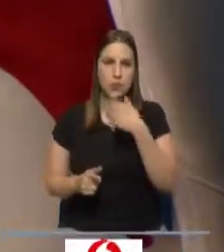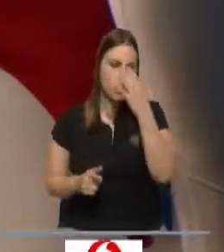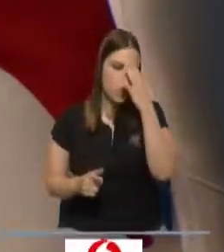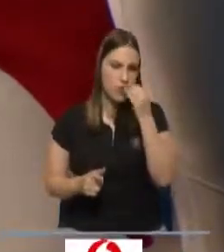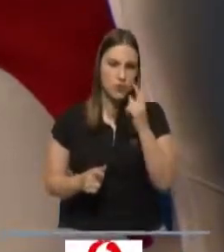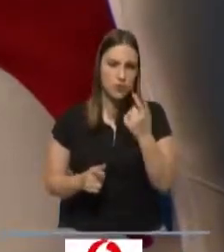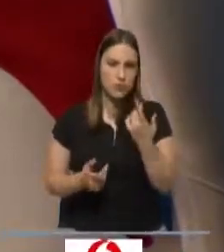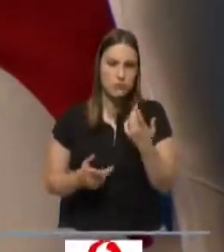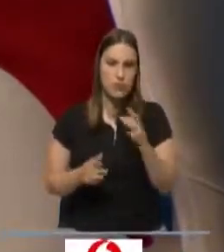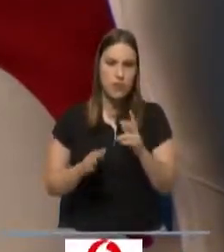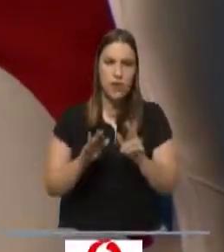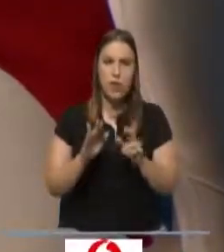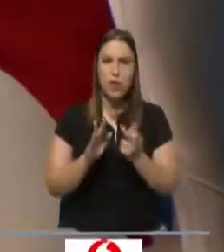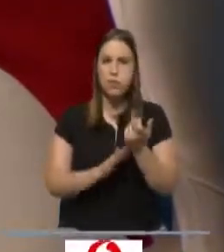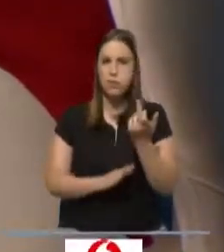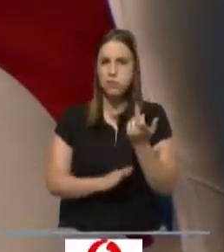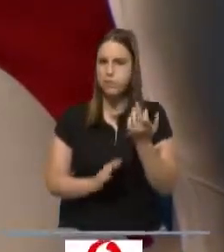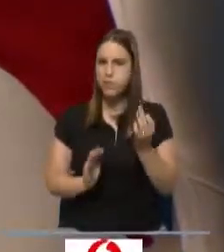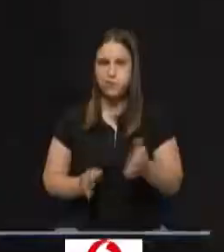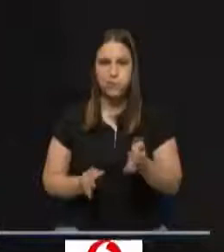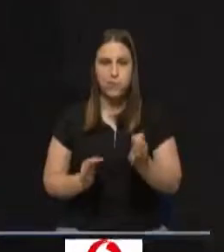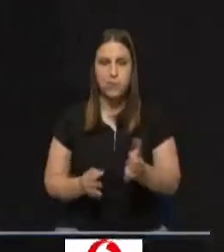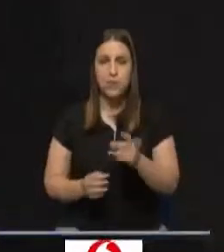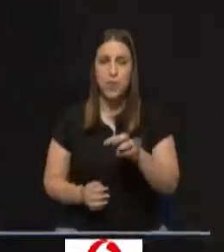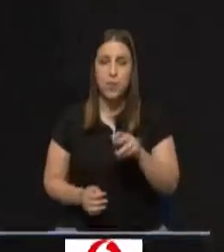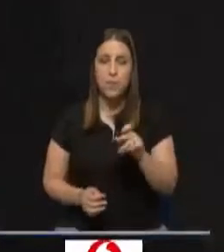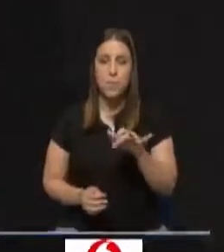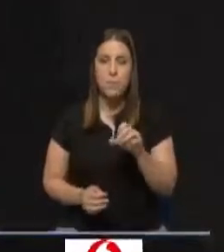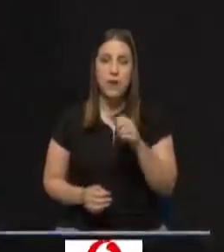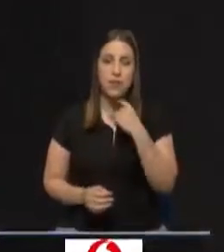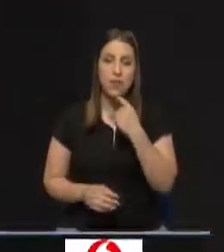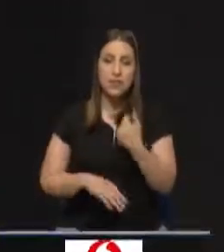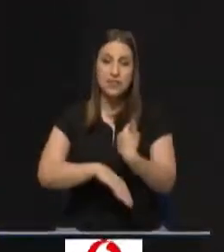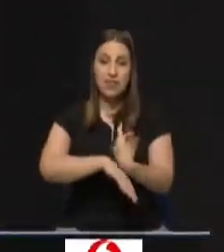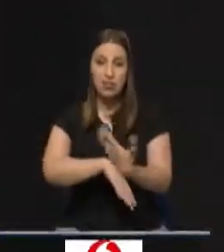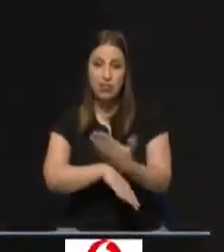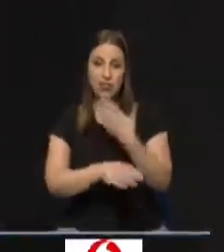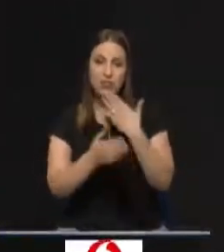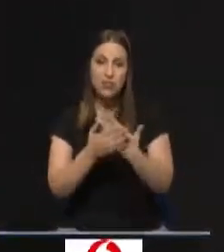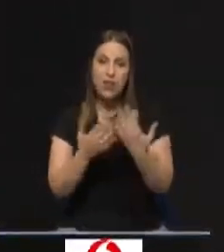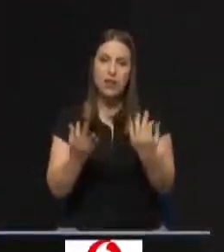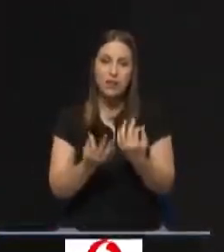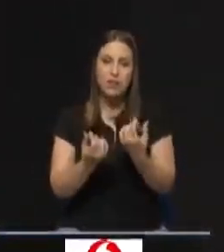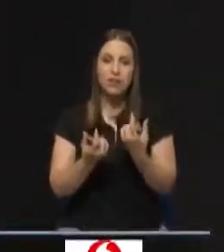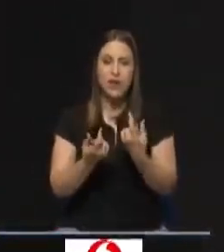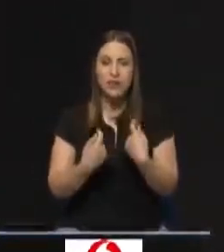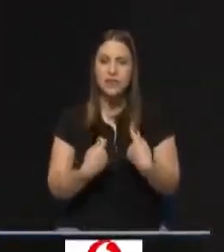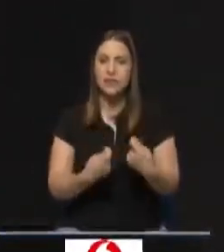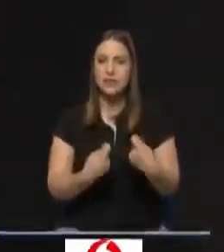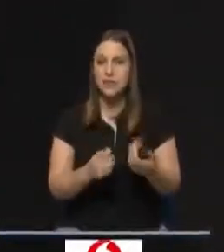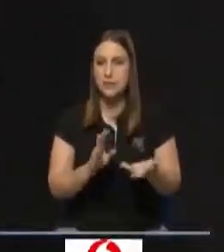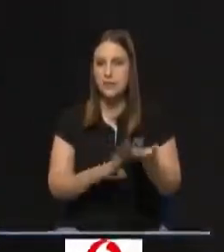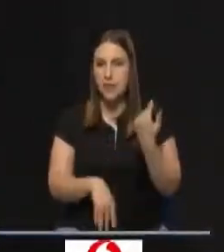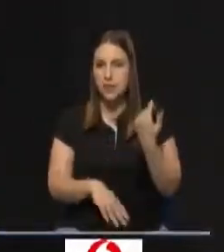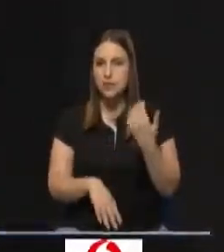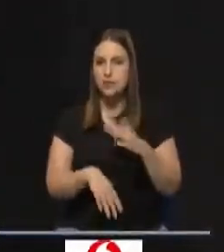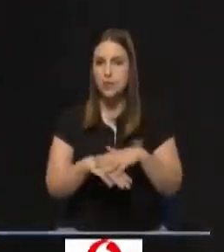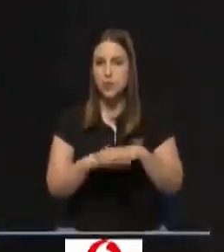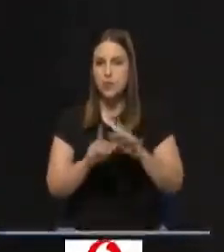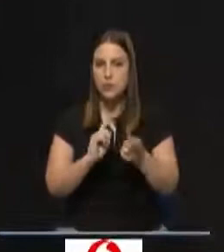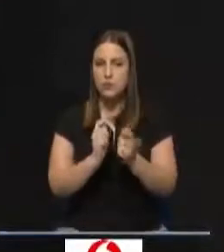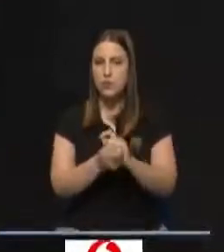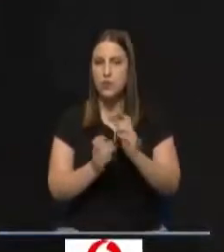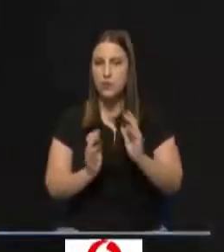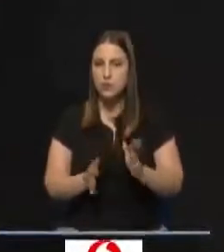there's margin to increase. Mario said that they're going to have more costs because we're